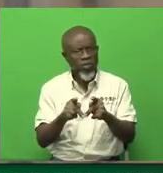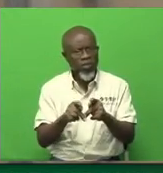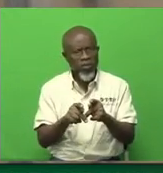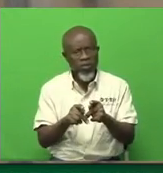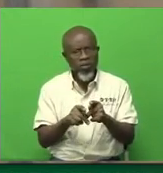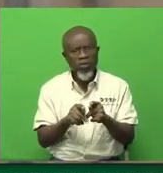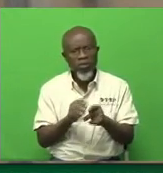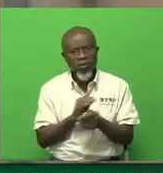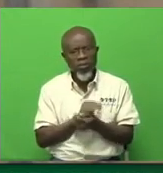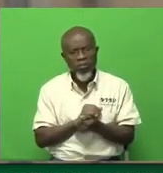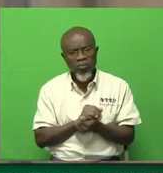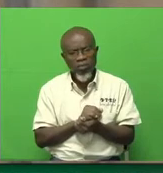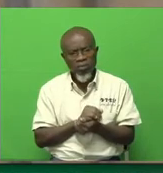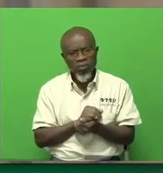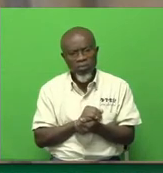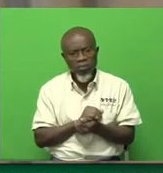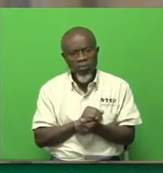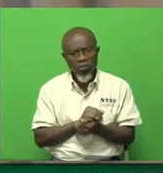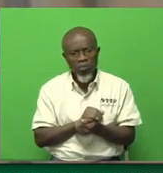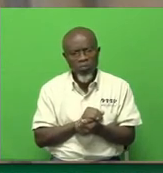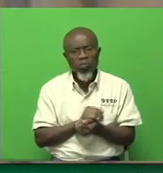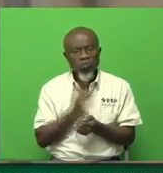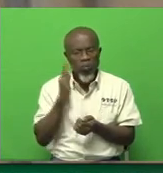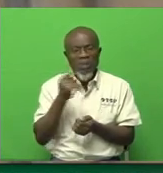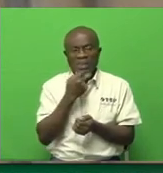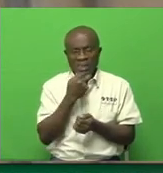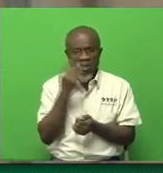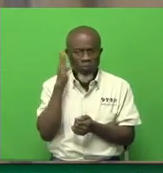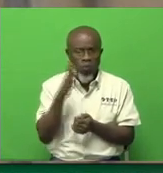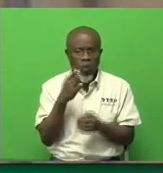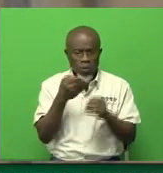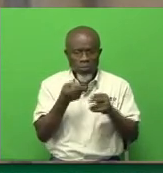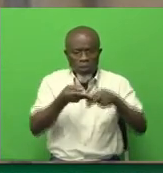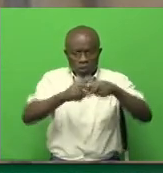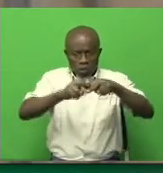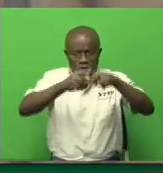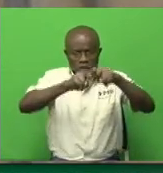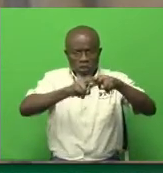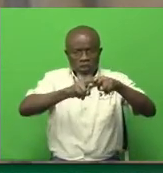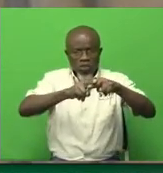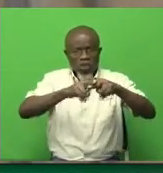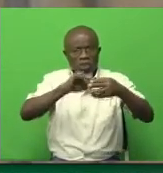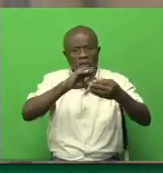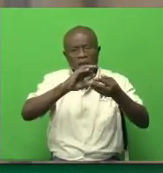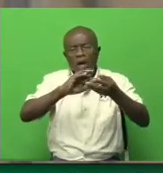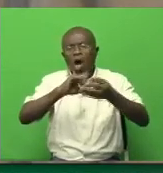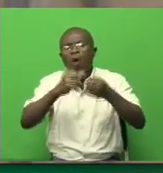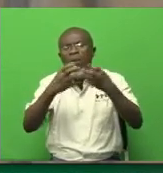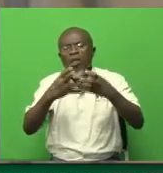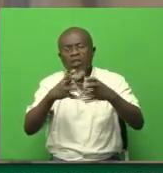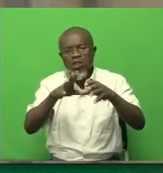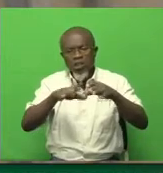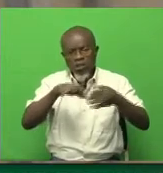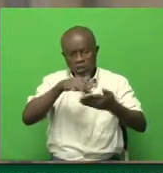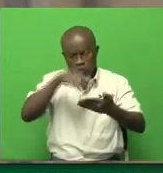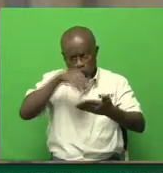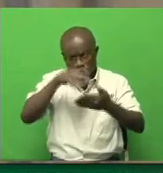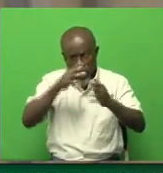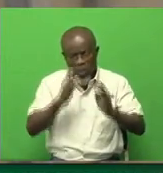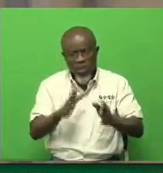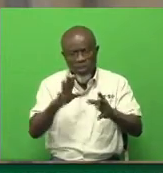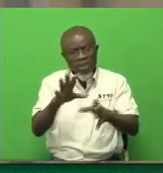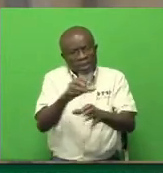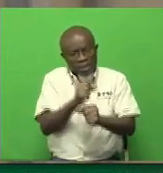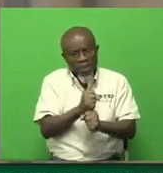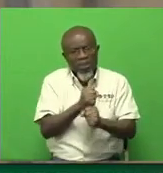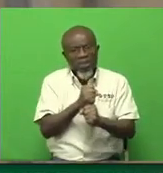further yourself we said we would increase the number of students assist accessing assistance for tertiary education from 400